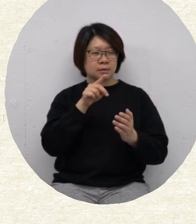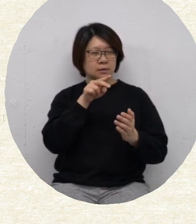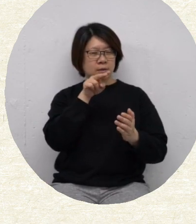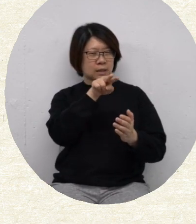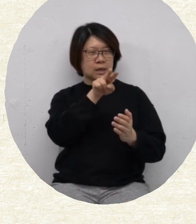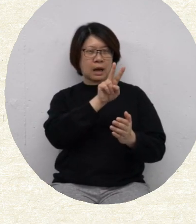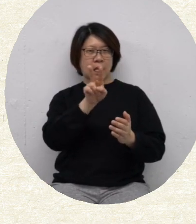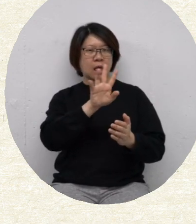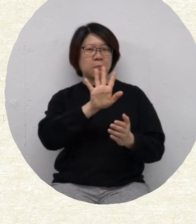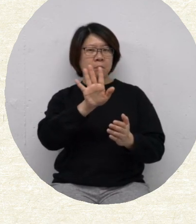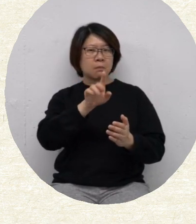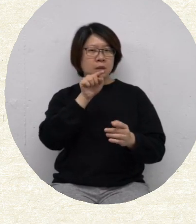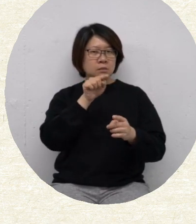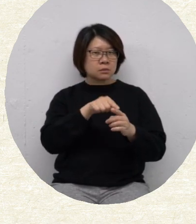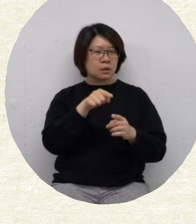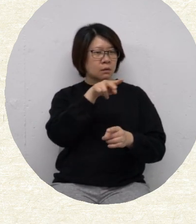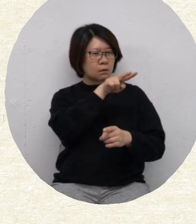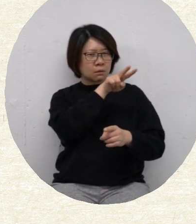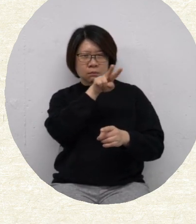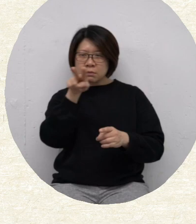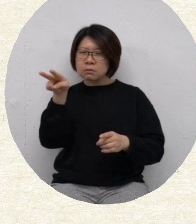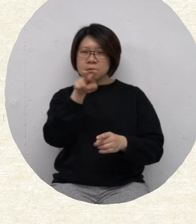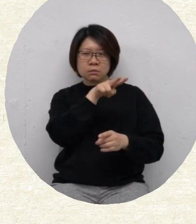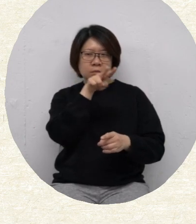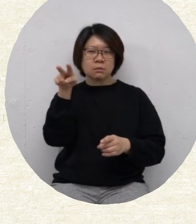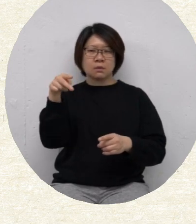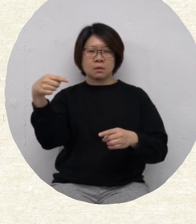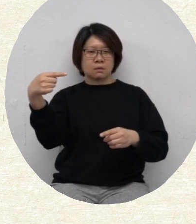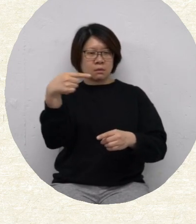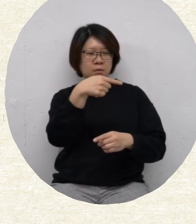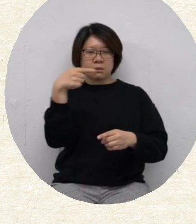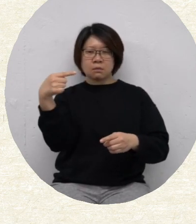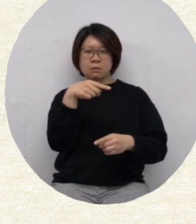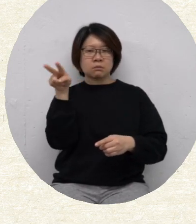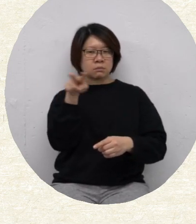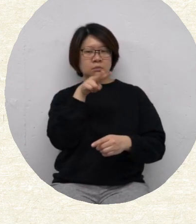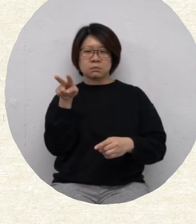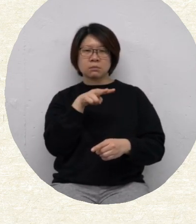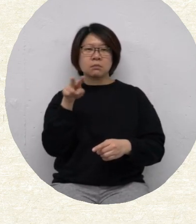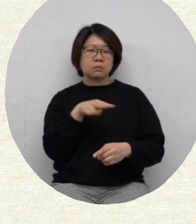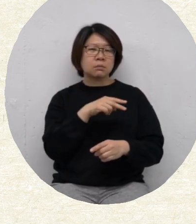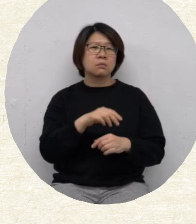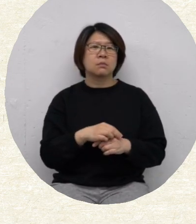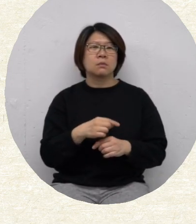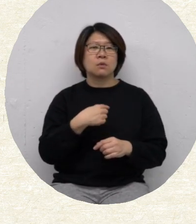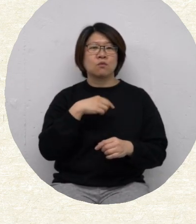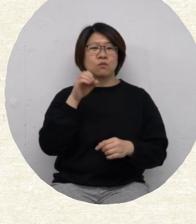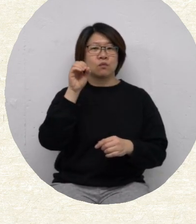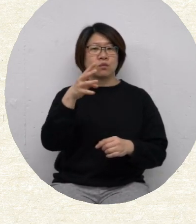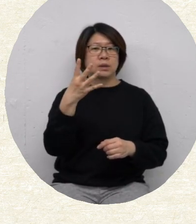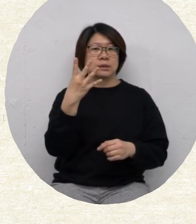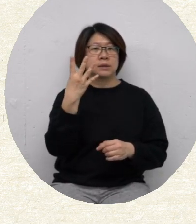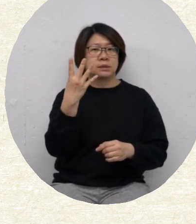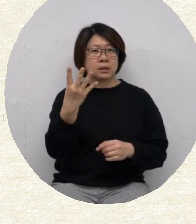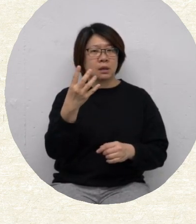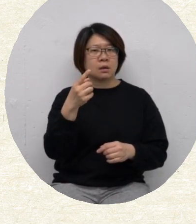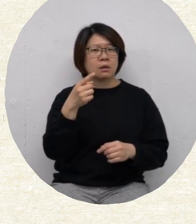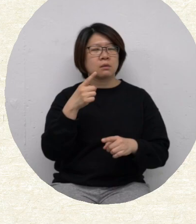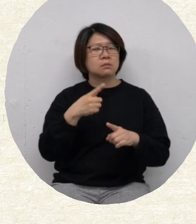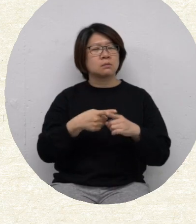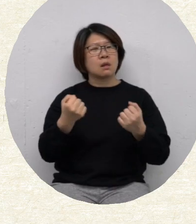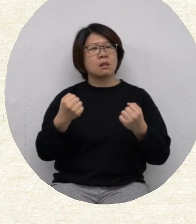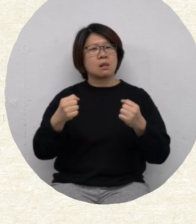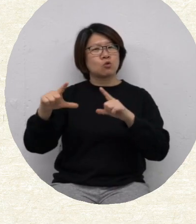Formally, I am directly referencing my experiences and encounters with the traditional woodblock printed books from East